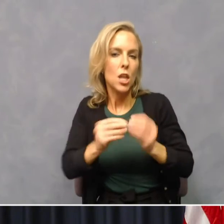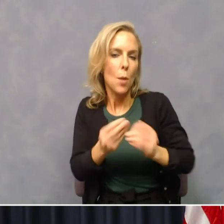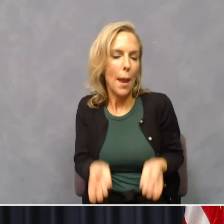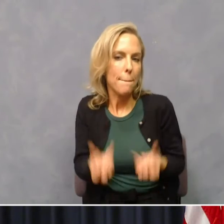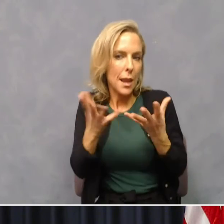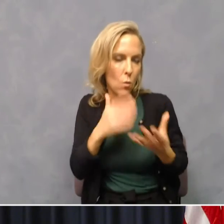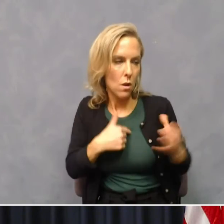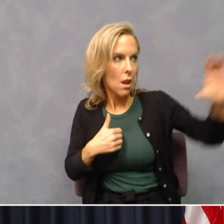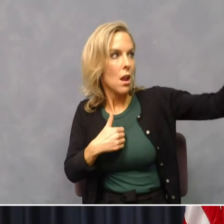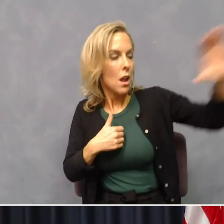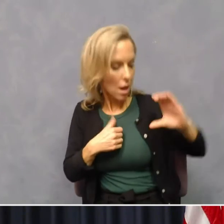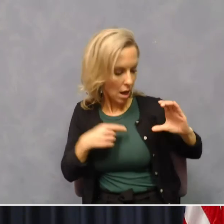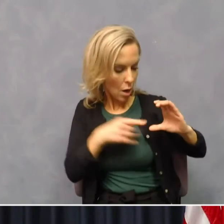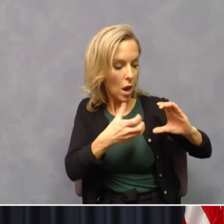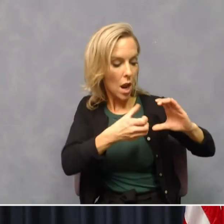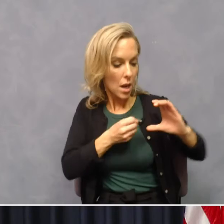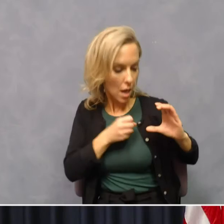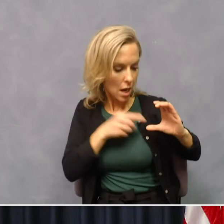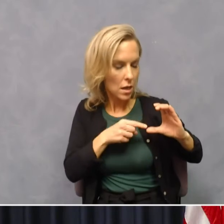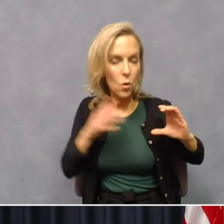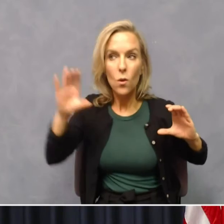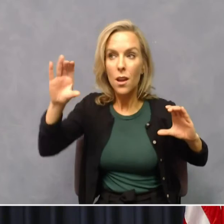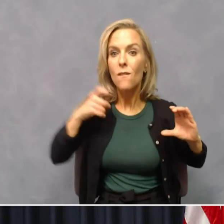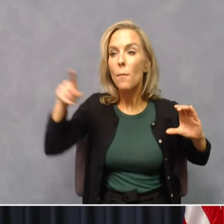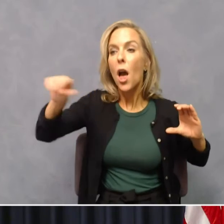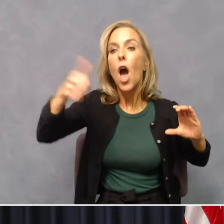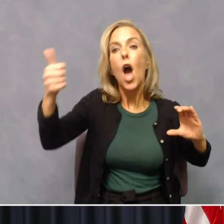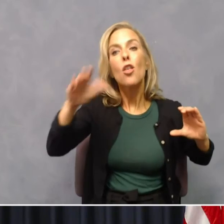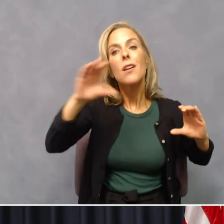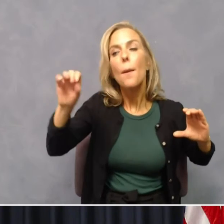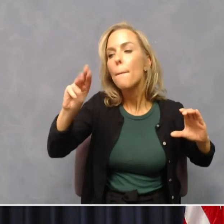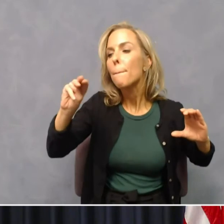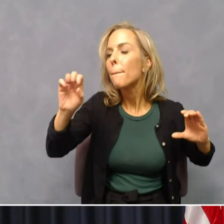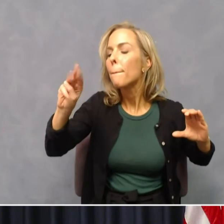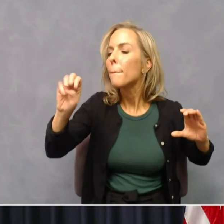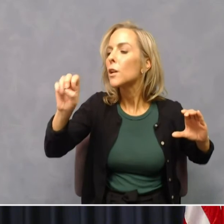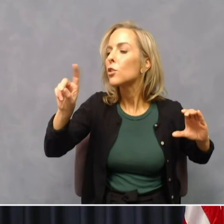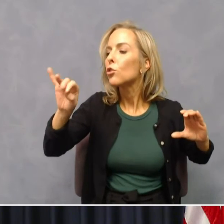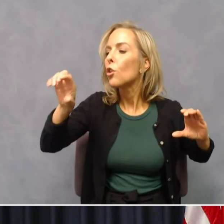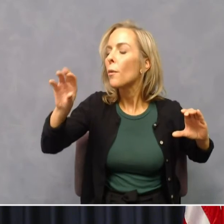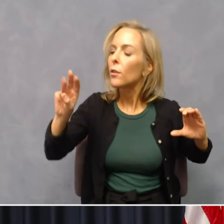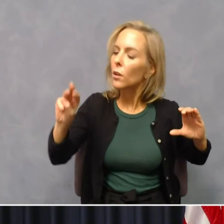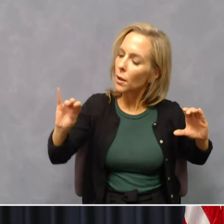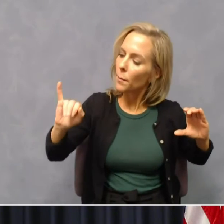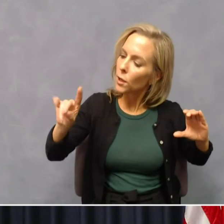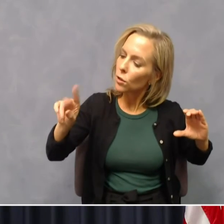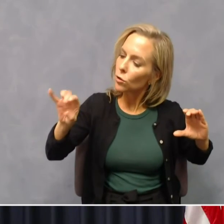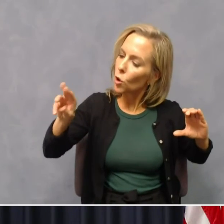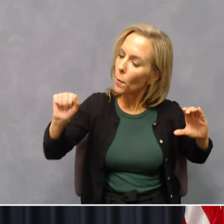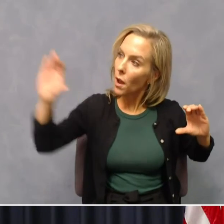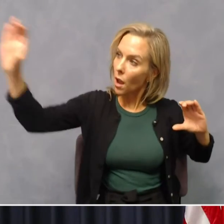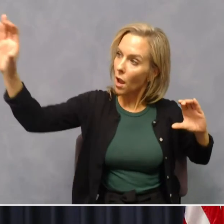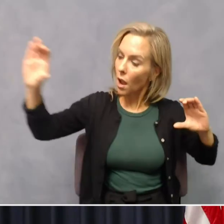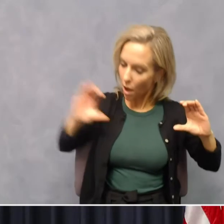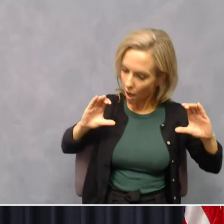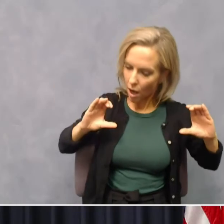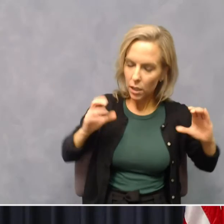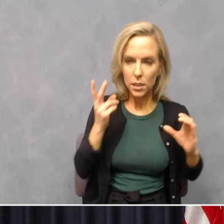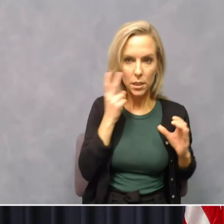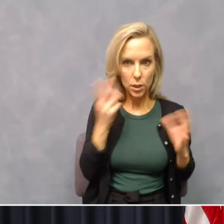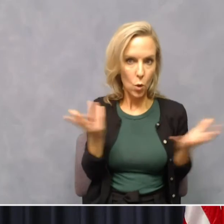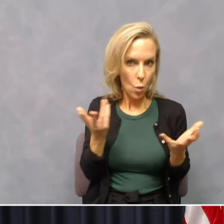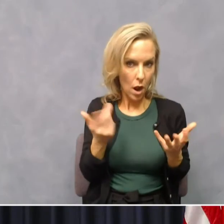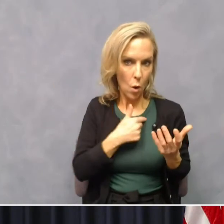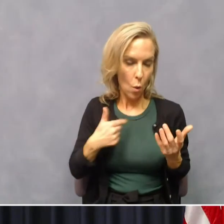I'll have to check about Moderna. That comes in at different times, but it is our hope that as early